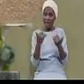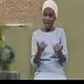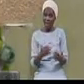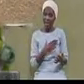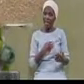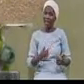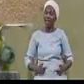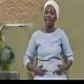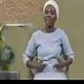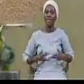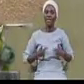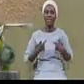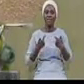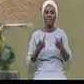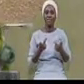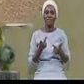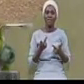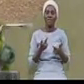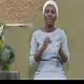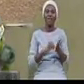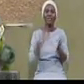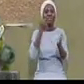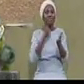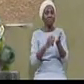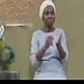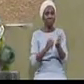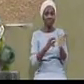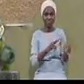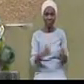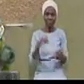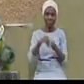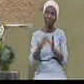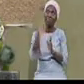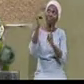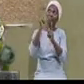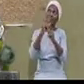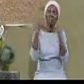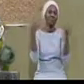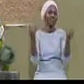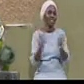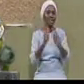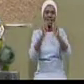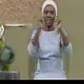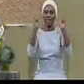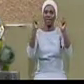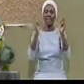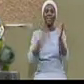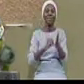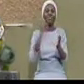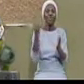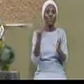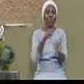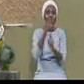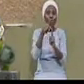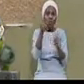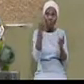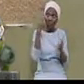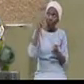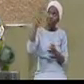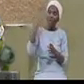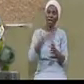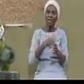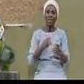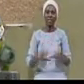and live. It's recorded in his word, hallelujah. It is only that you